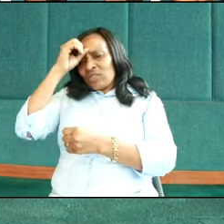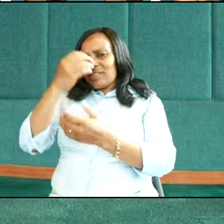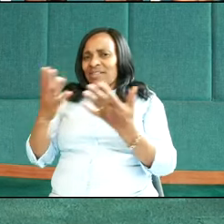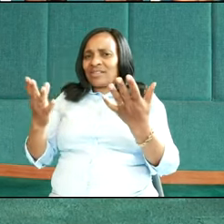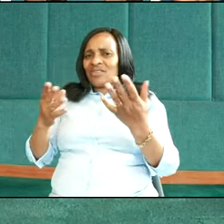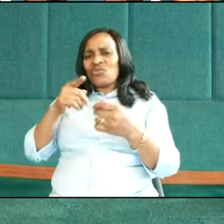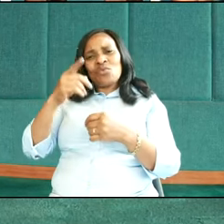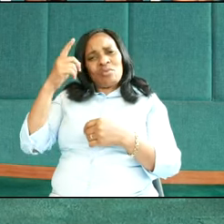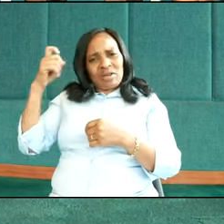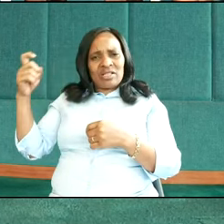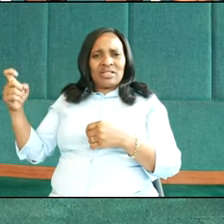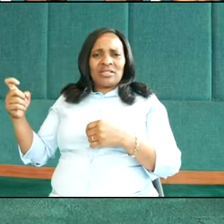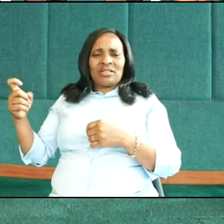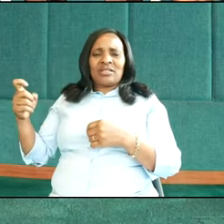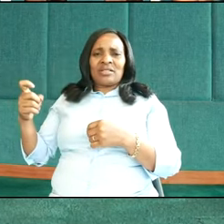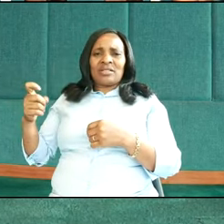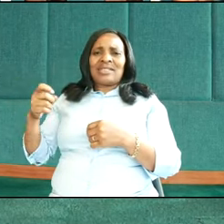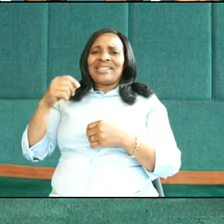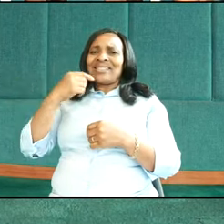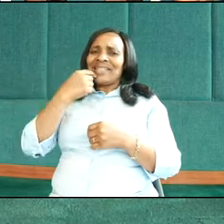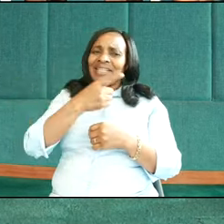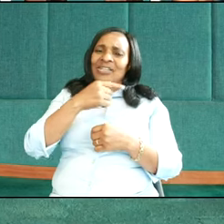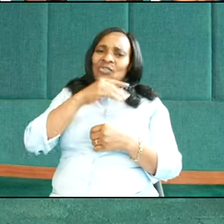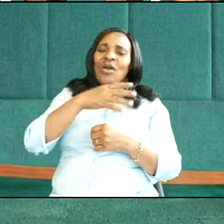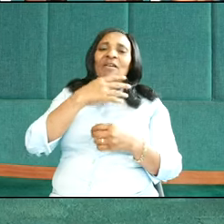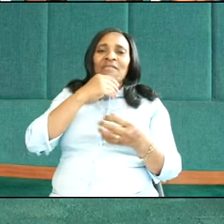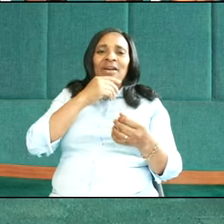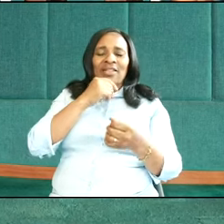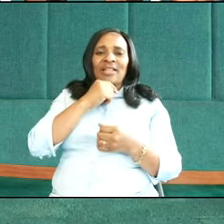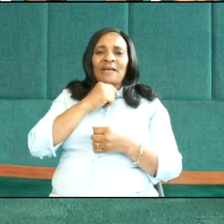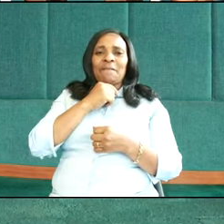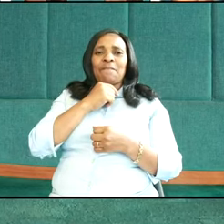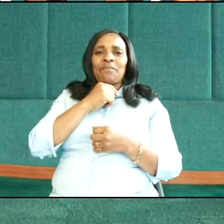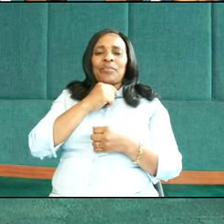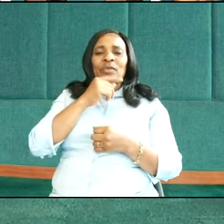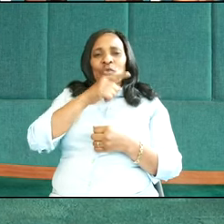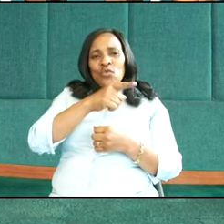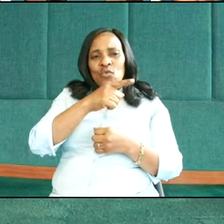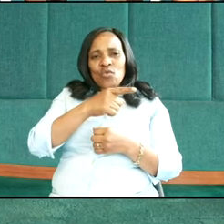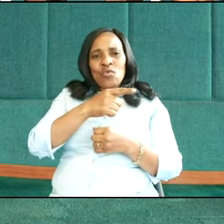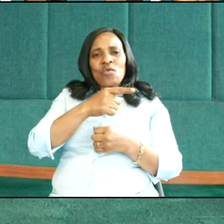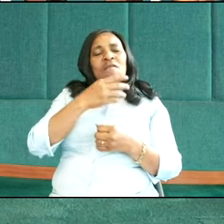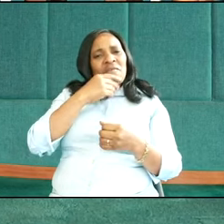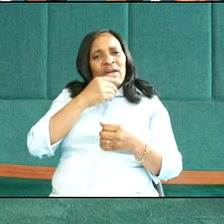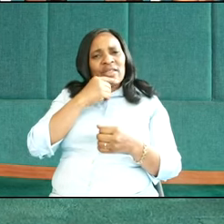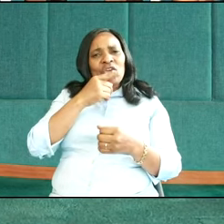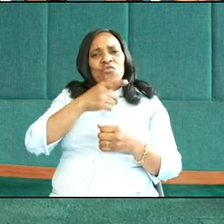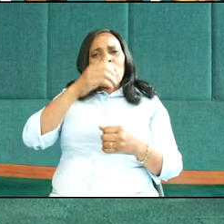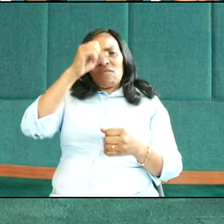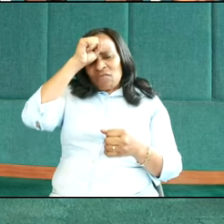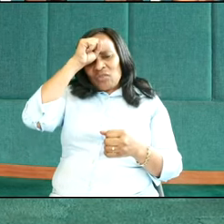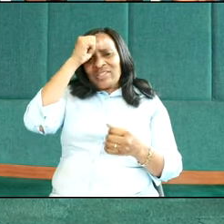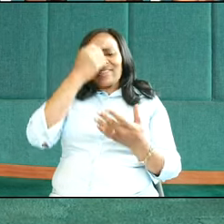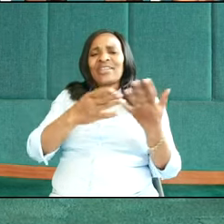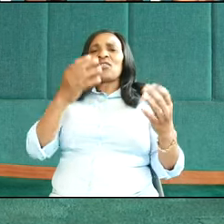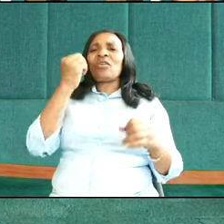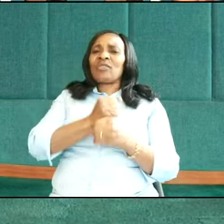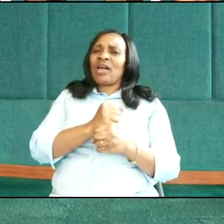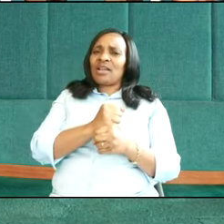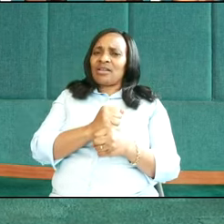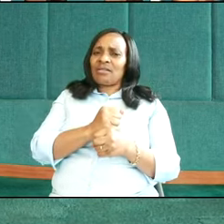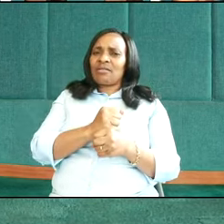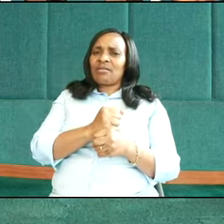can imagine even just telling your father, "Dad, Apo, you've done a foolish thing."